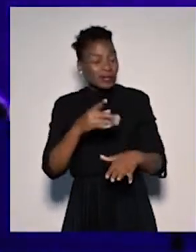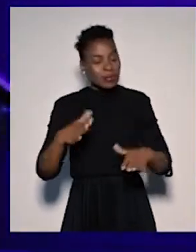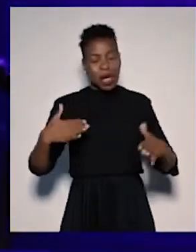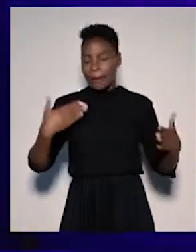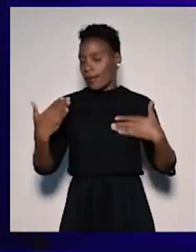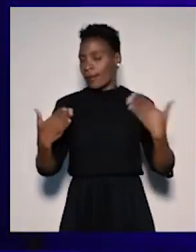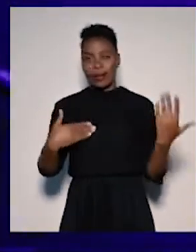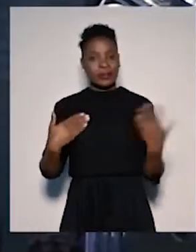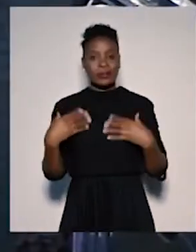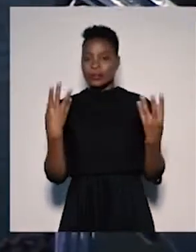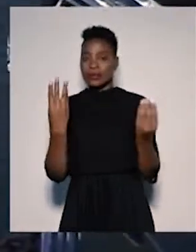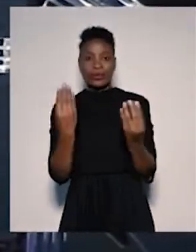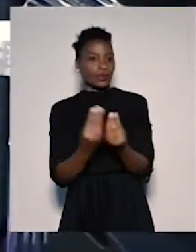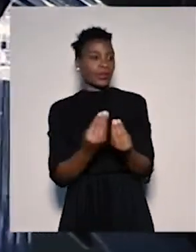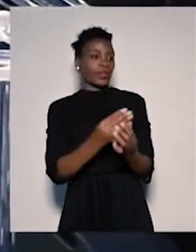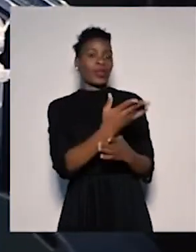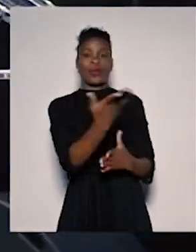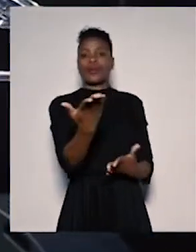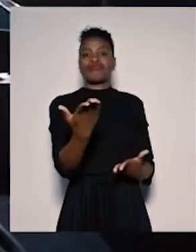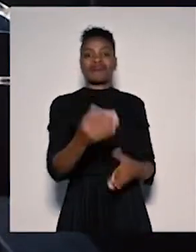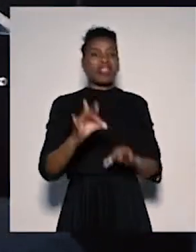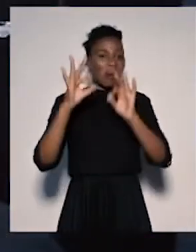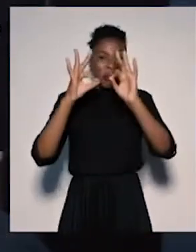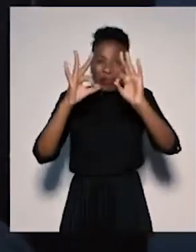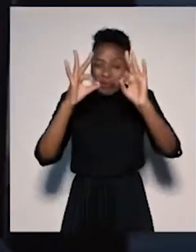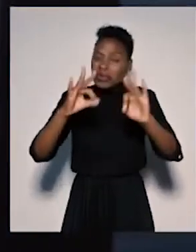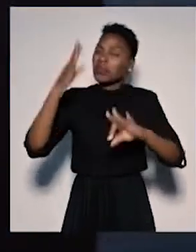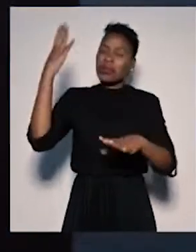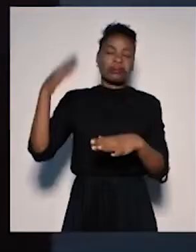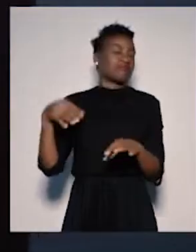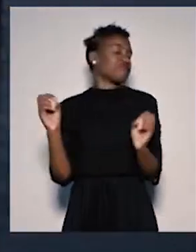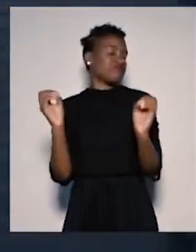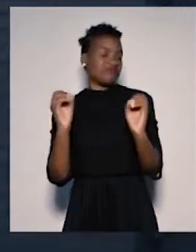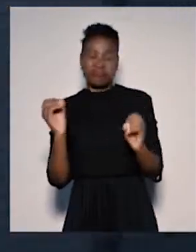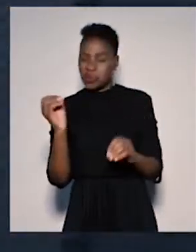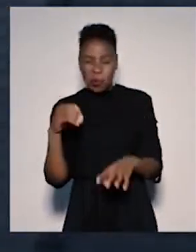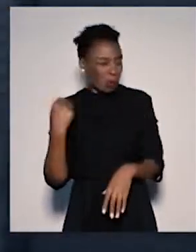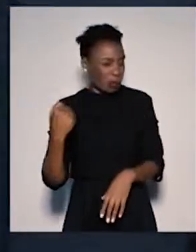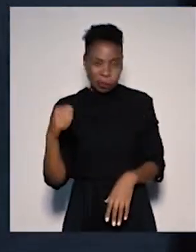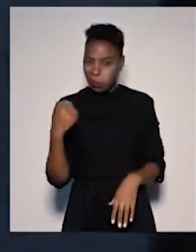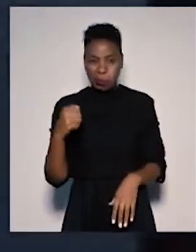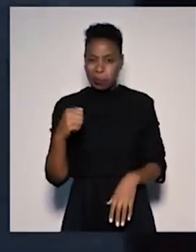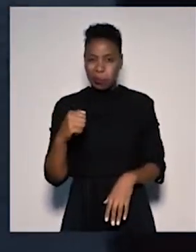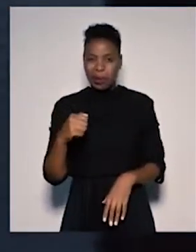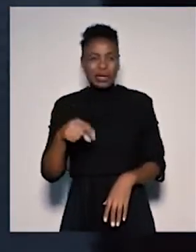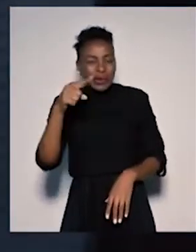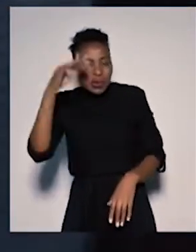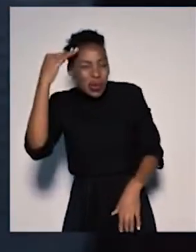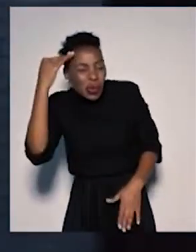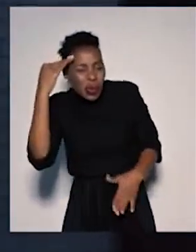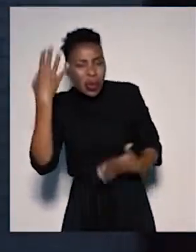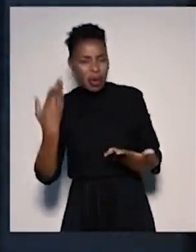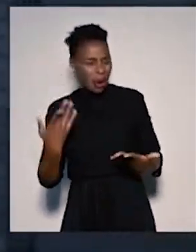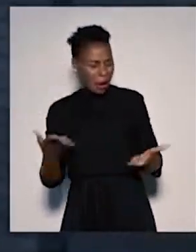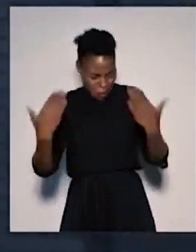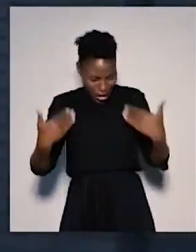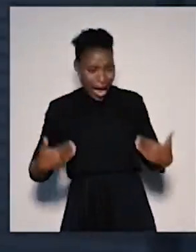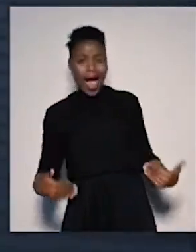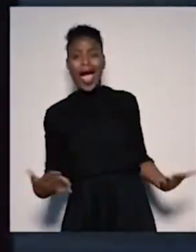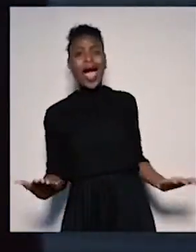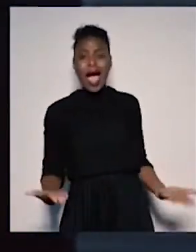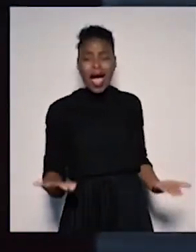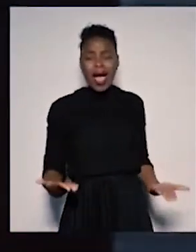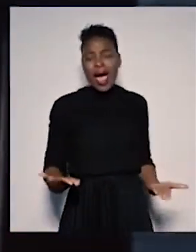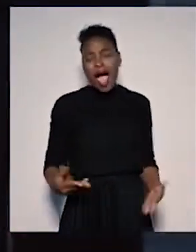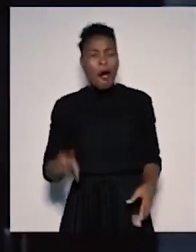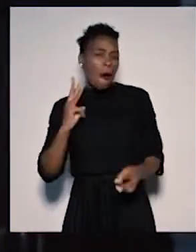you. Because we're not in his perfect will. Most people haven't taken the time to find out where I am now. Am